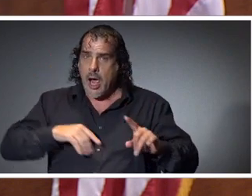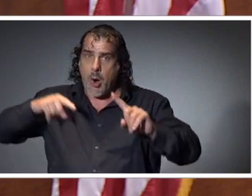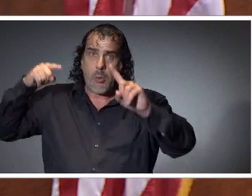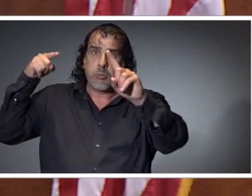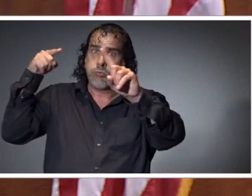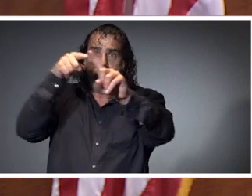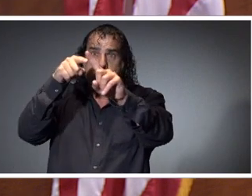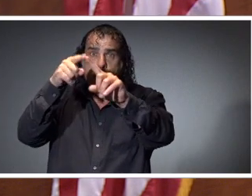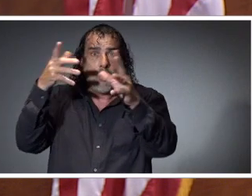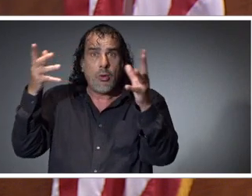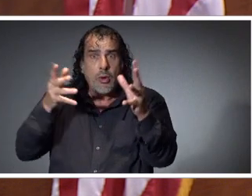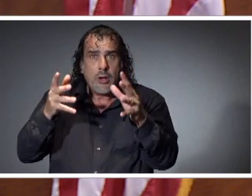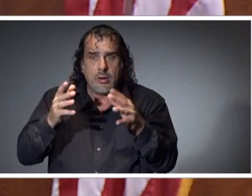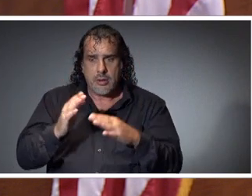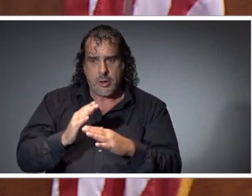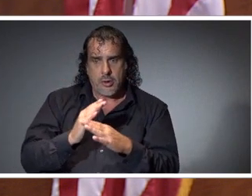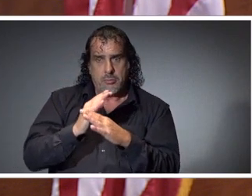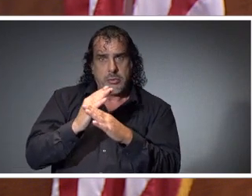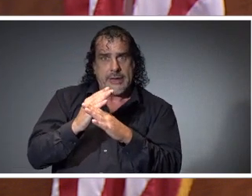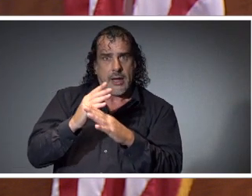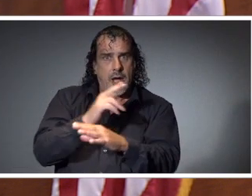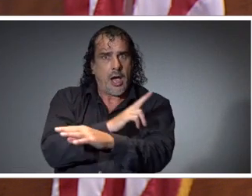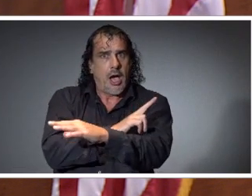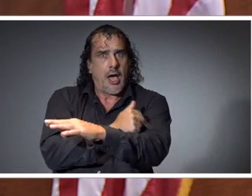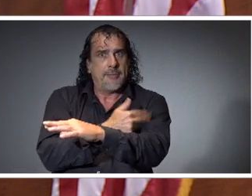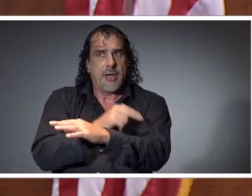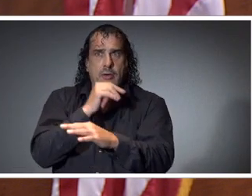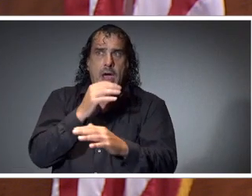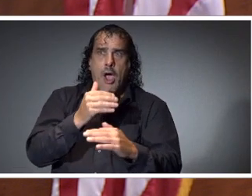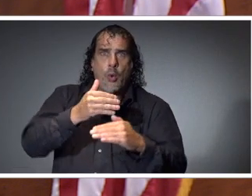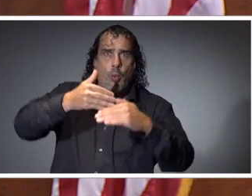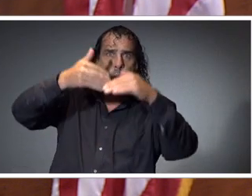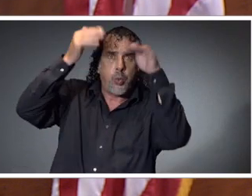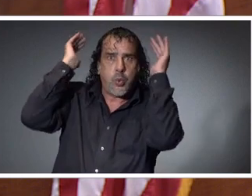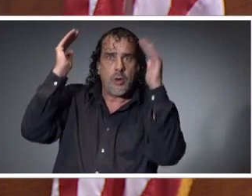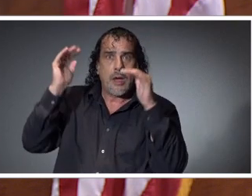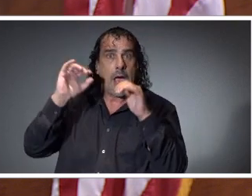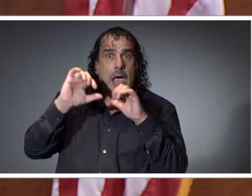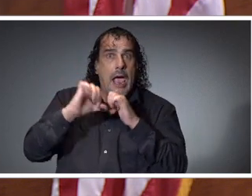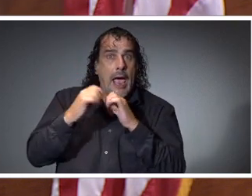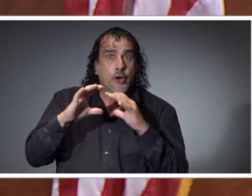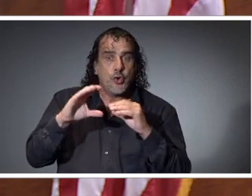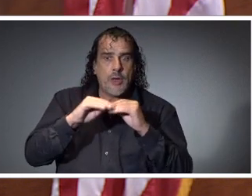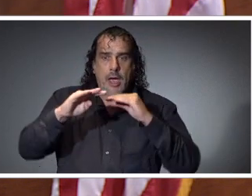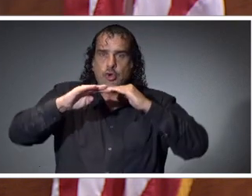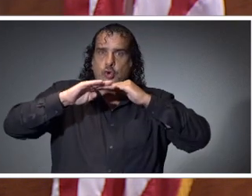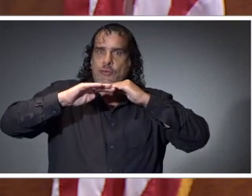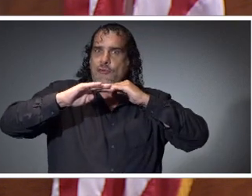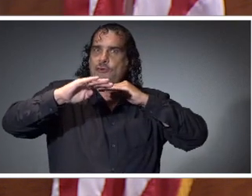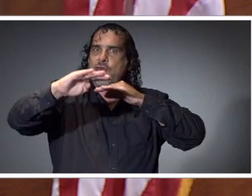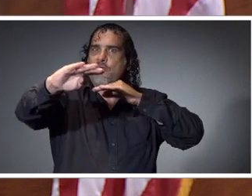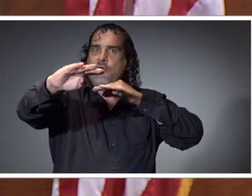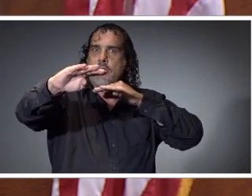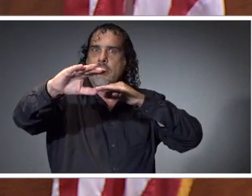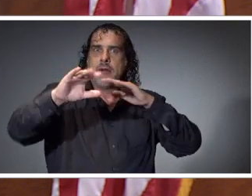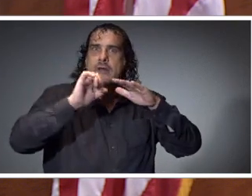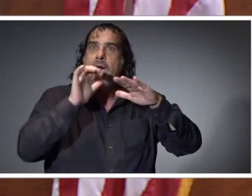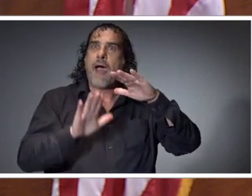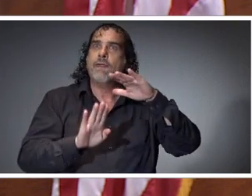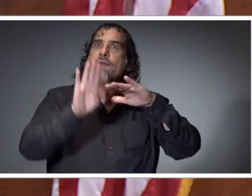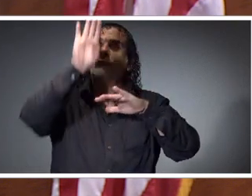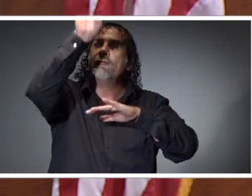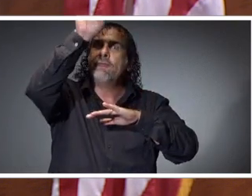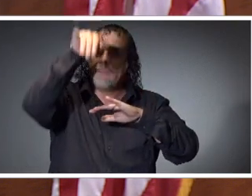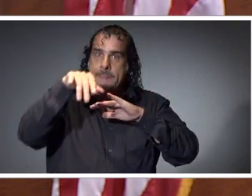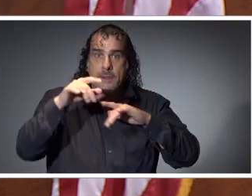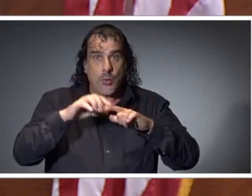to protect the integrity of our healthcare system, and the way in which you do that is you flatten the curve by slowing the spread. And we did that in